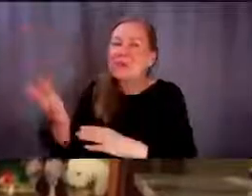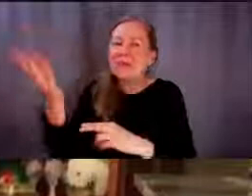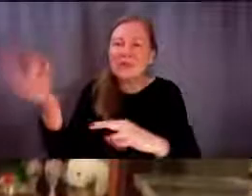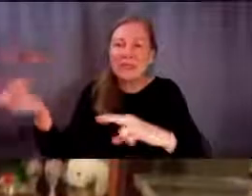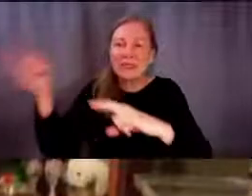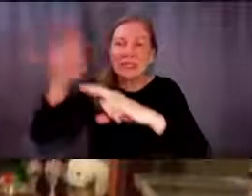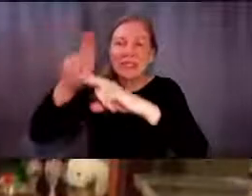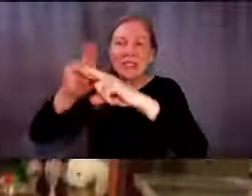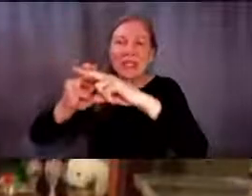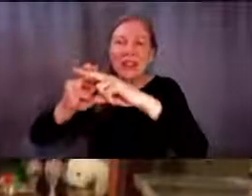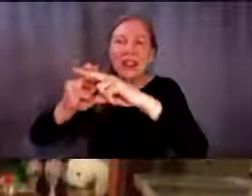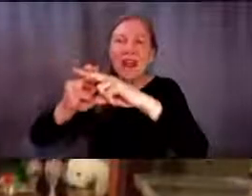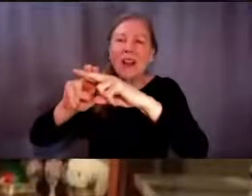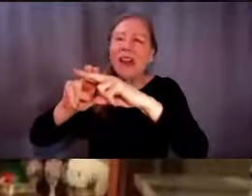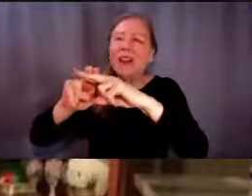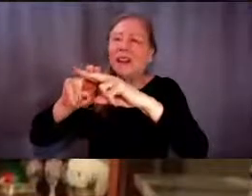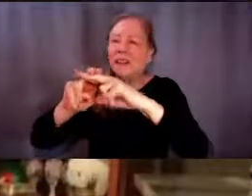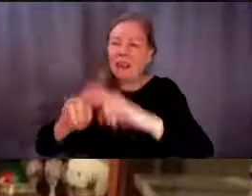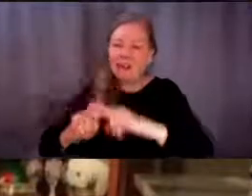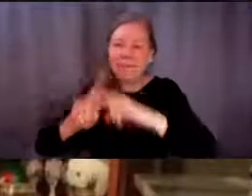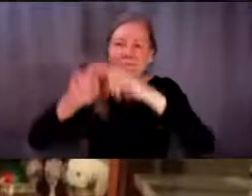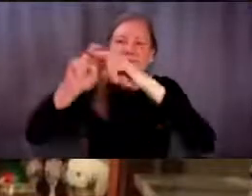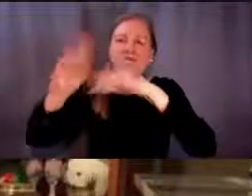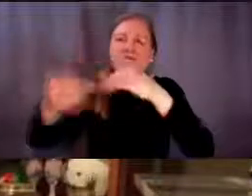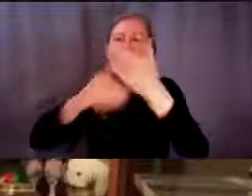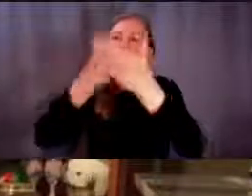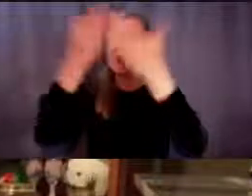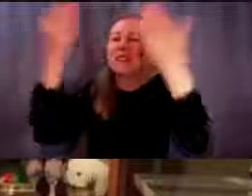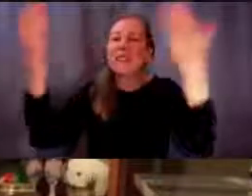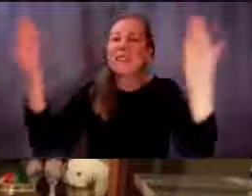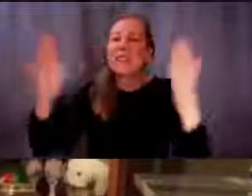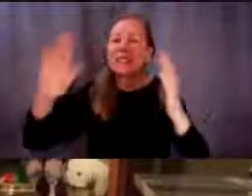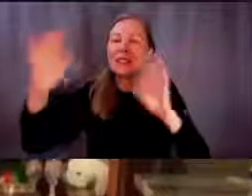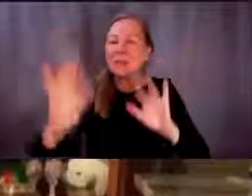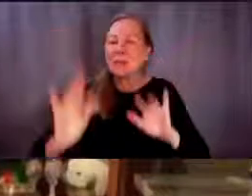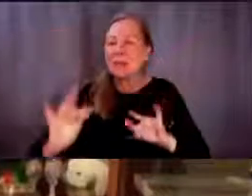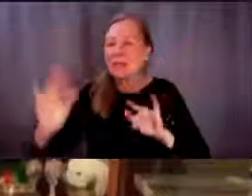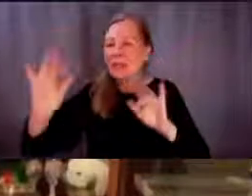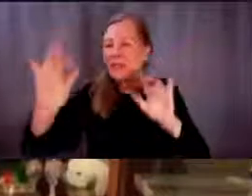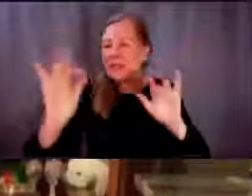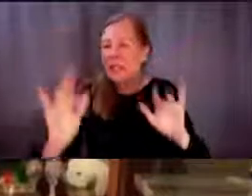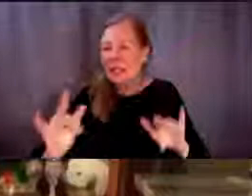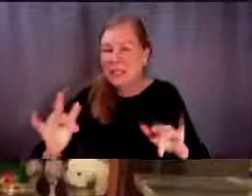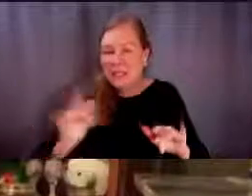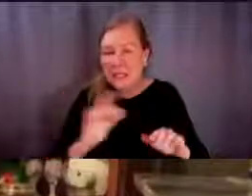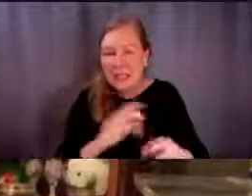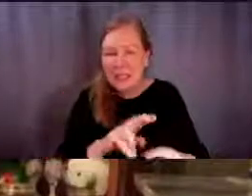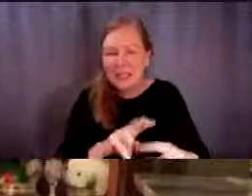Sits on heaven's mercy seat.